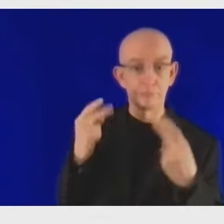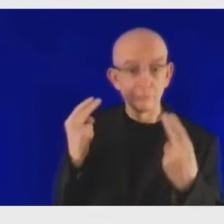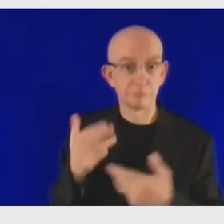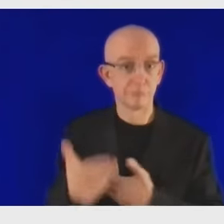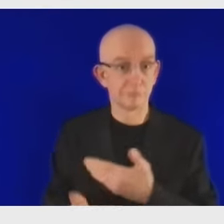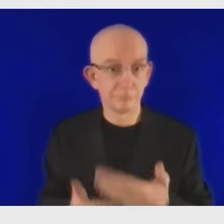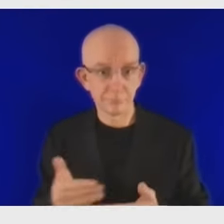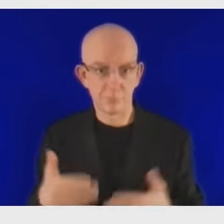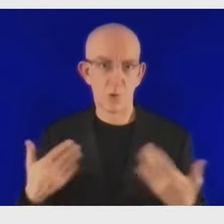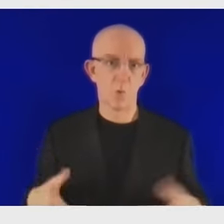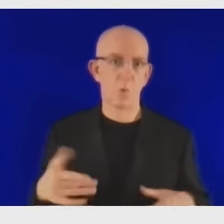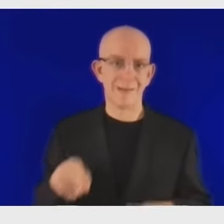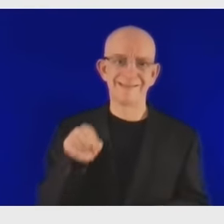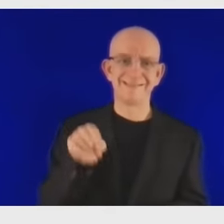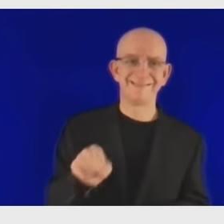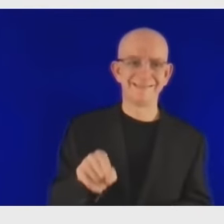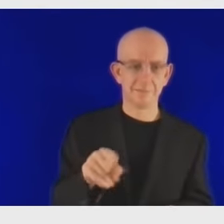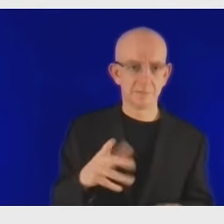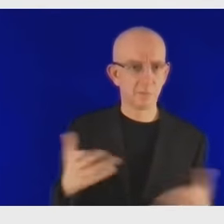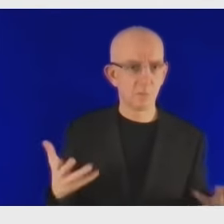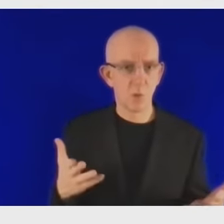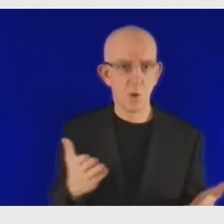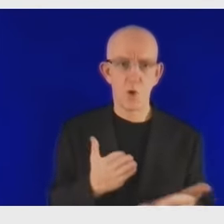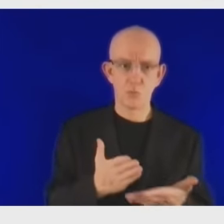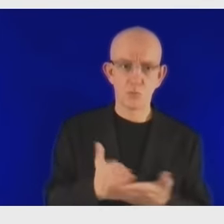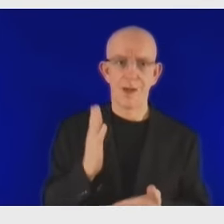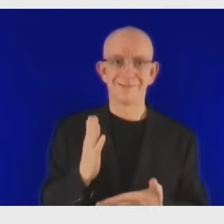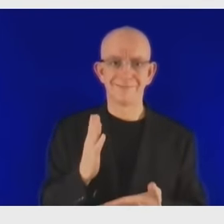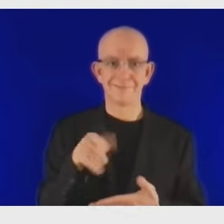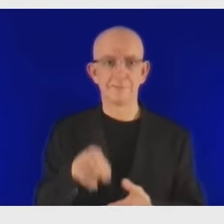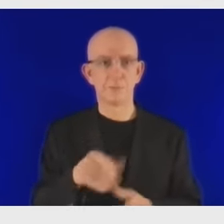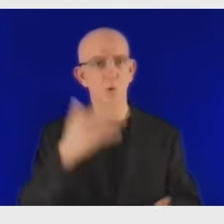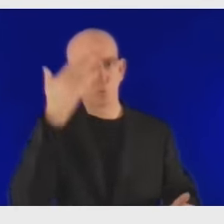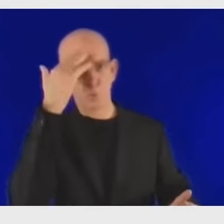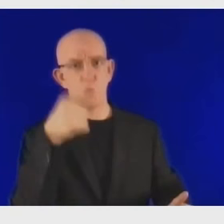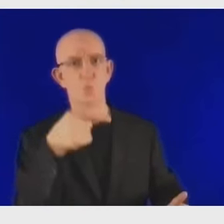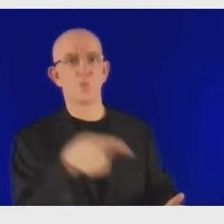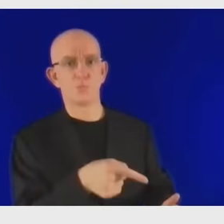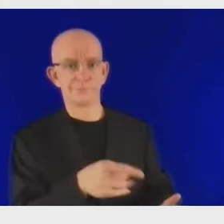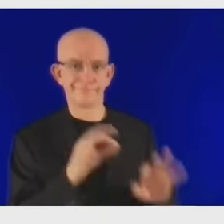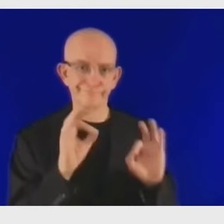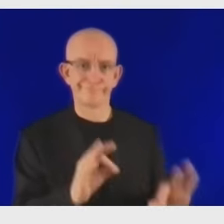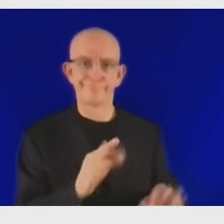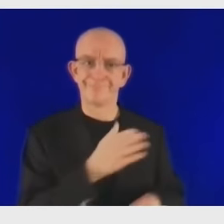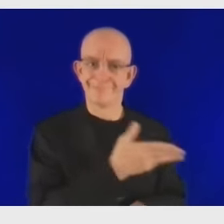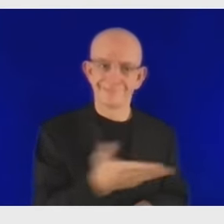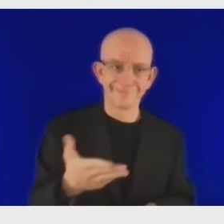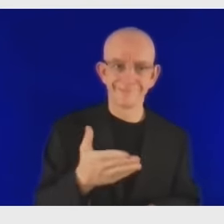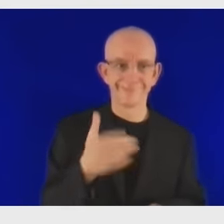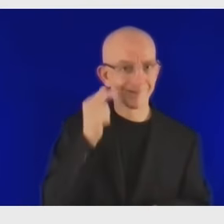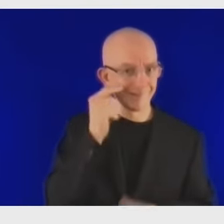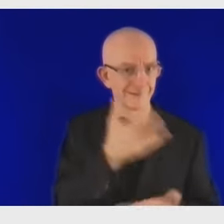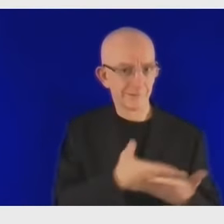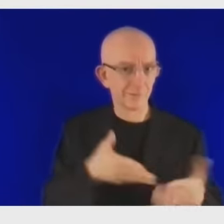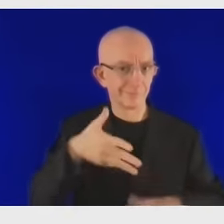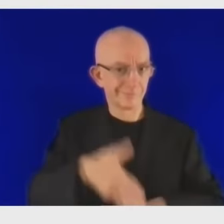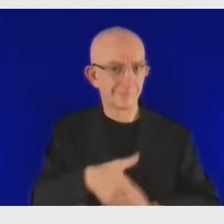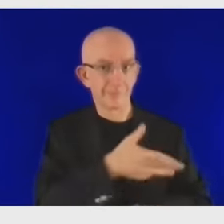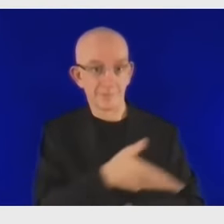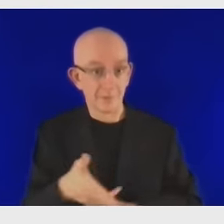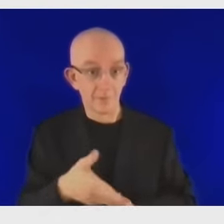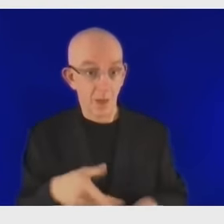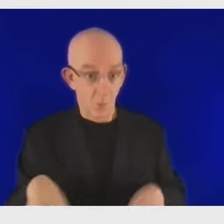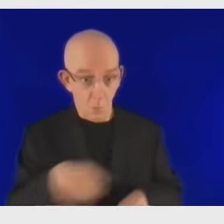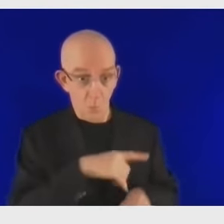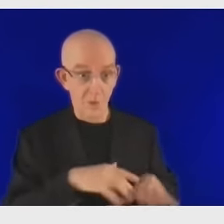are recognized, it is very, very difficult for the indigenous communities to contribute towards climate adaptation and resilience as they have